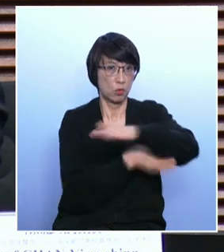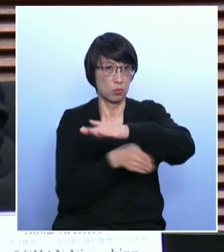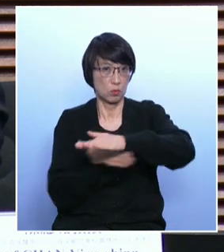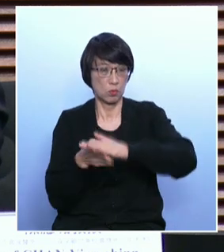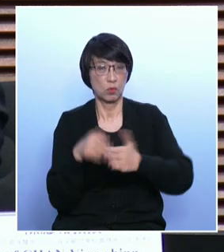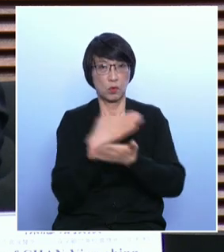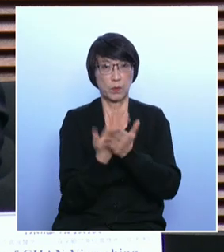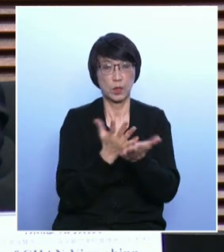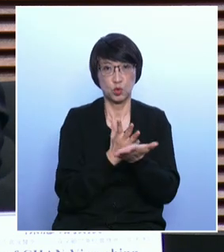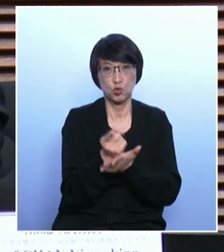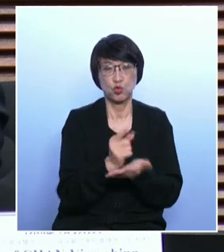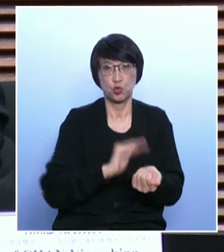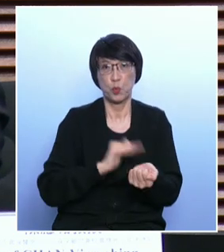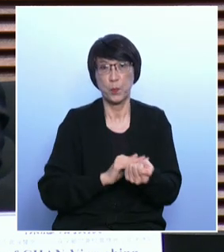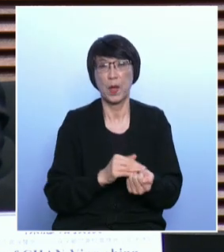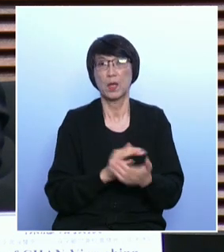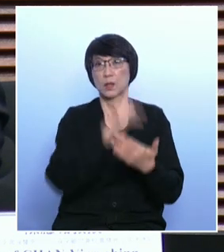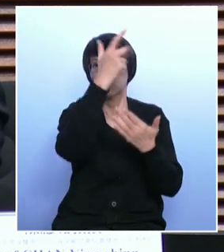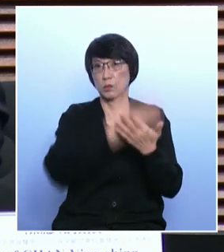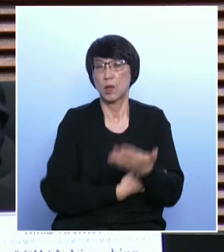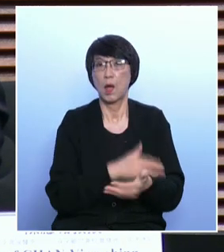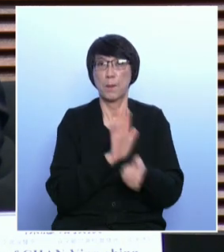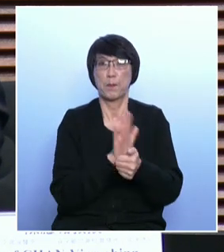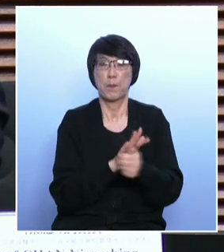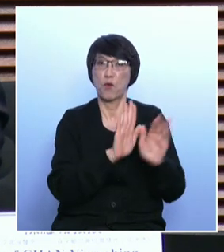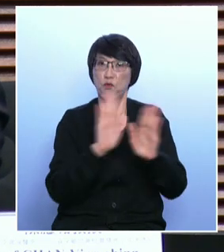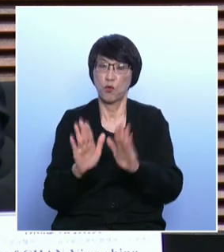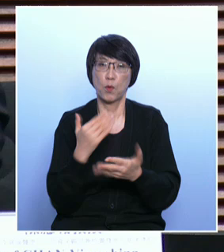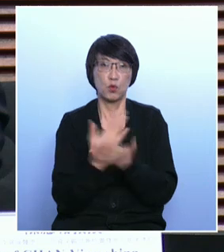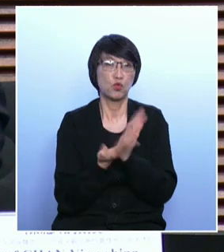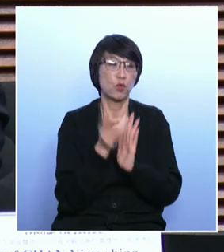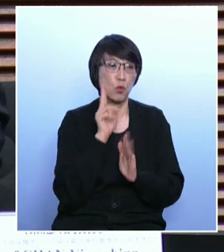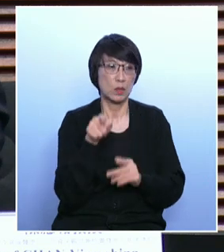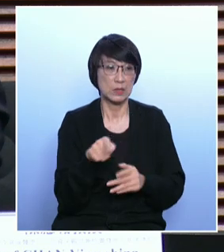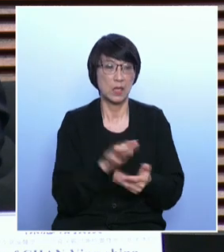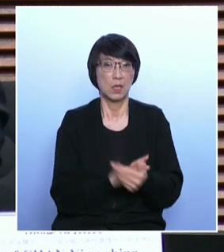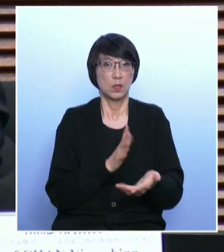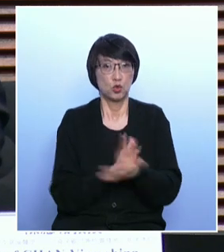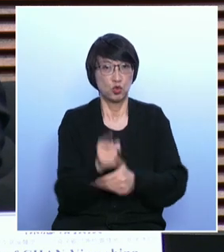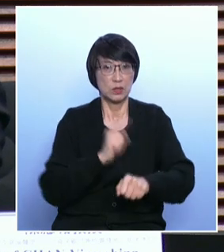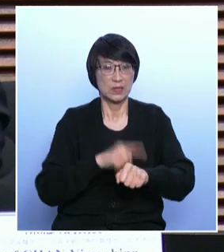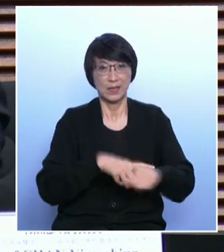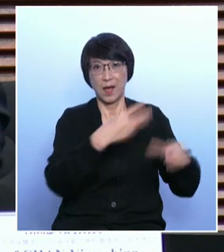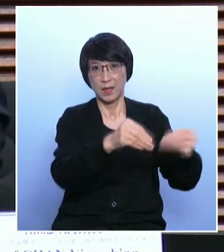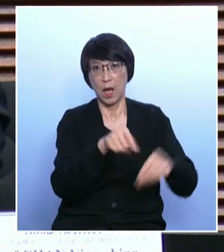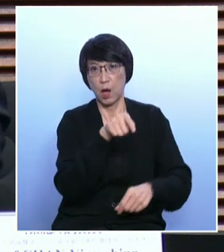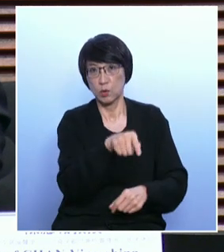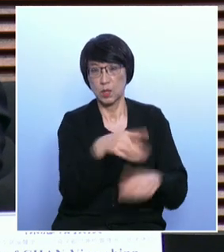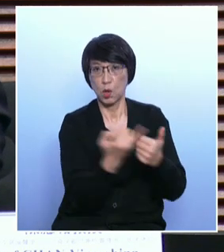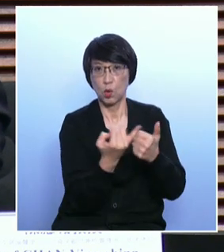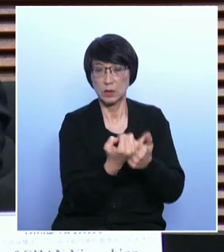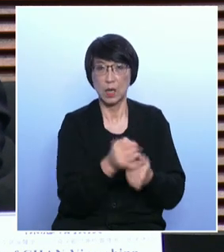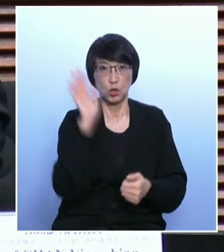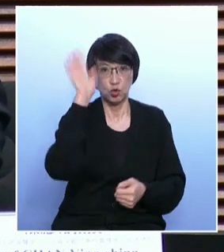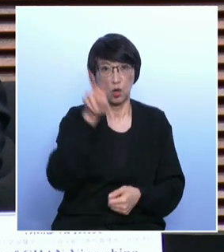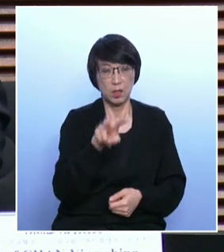they need different equipment and facilities. So for different specialties, different facilities are required. For